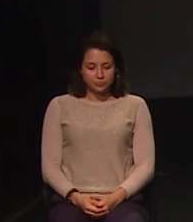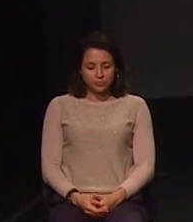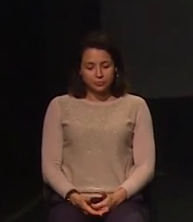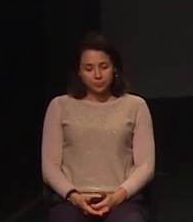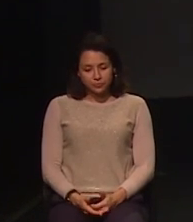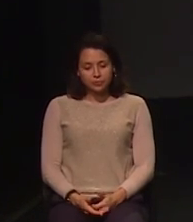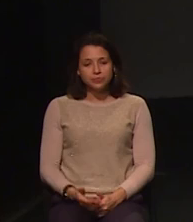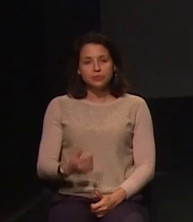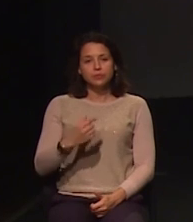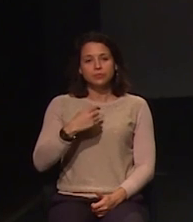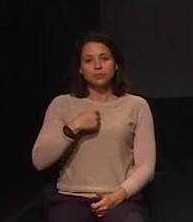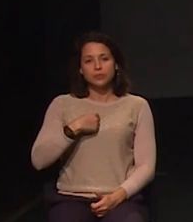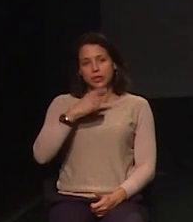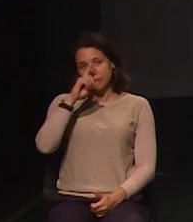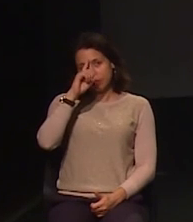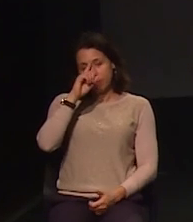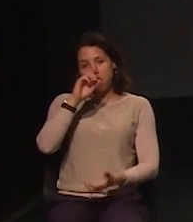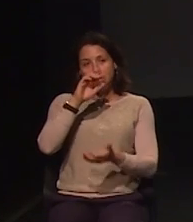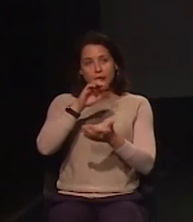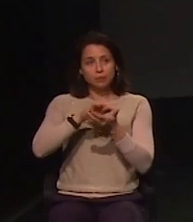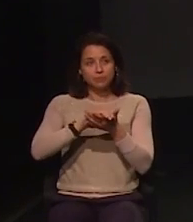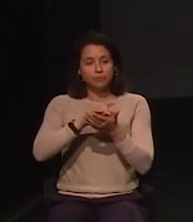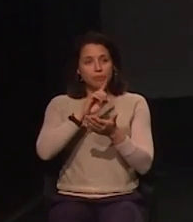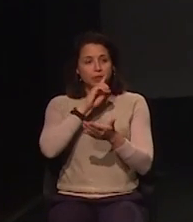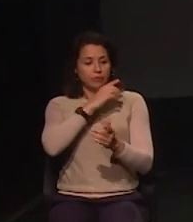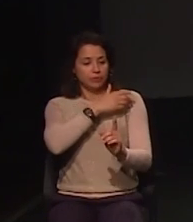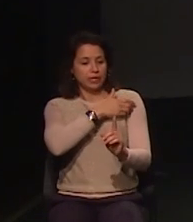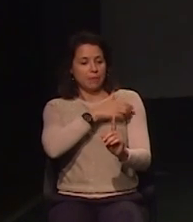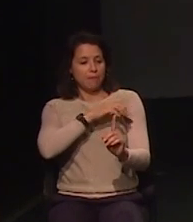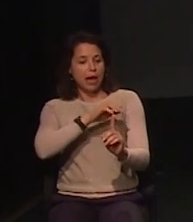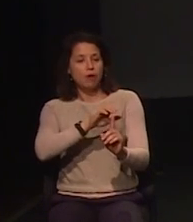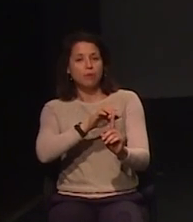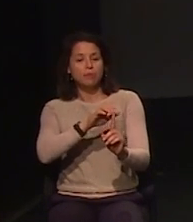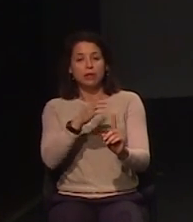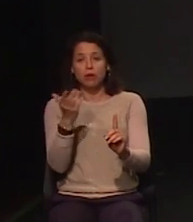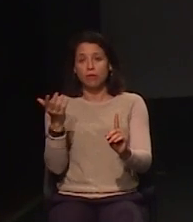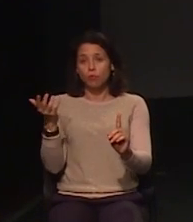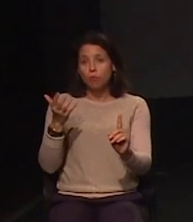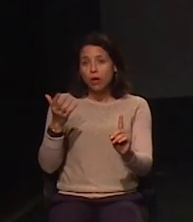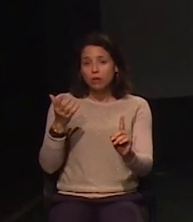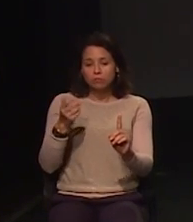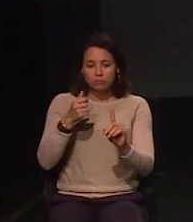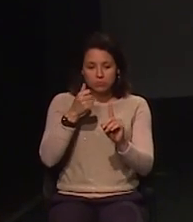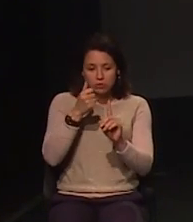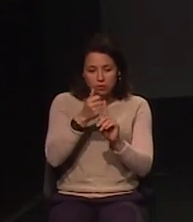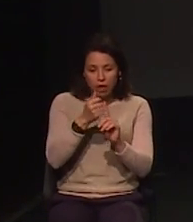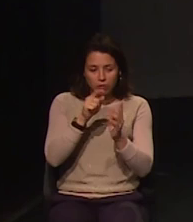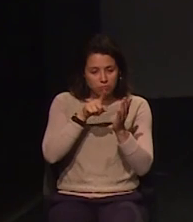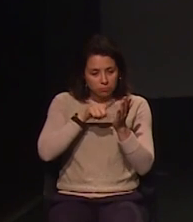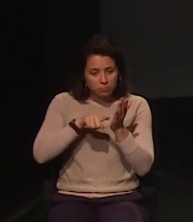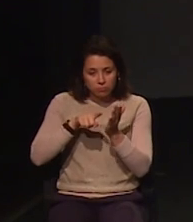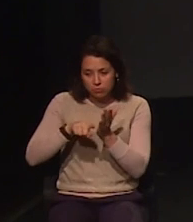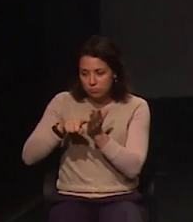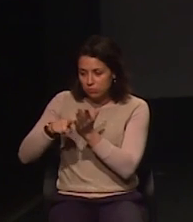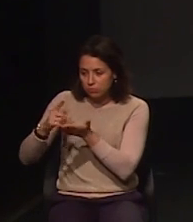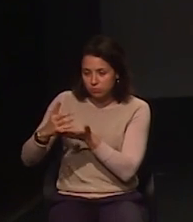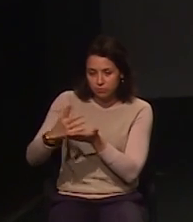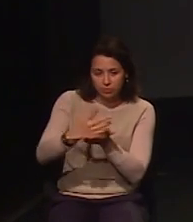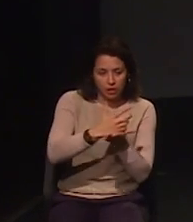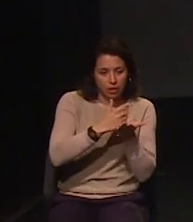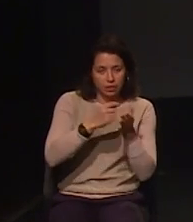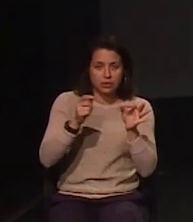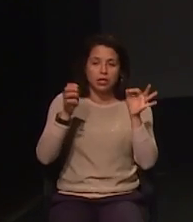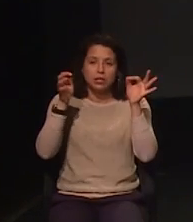sort of empowerment of self-determined information is probably playing into this. I think